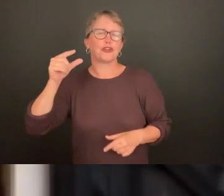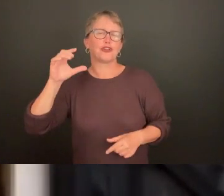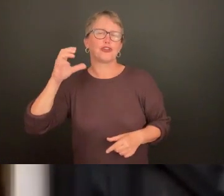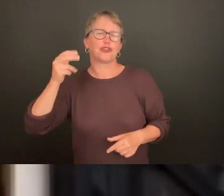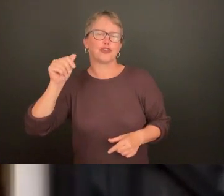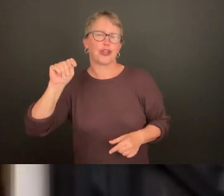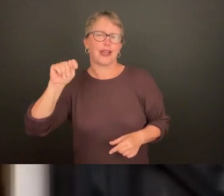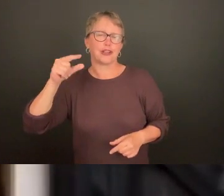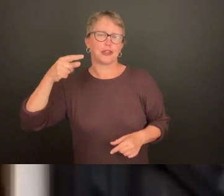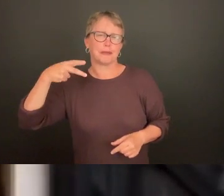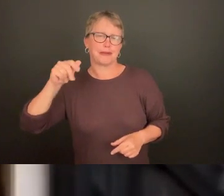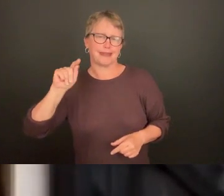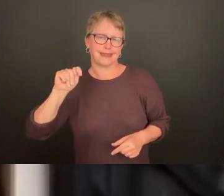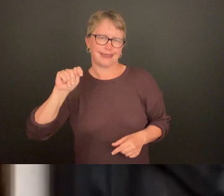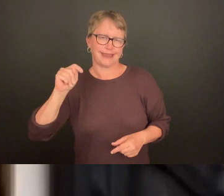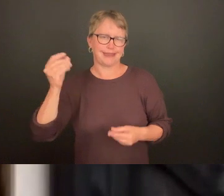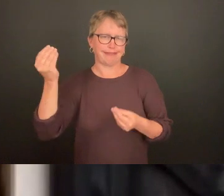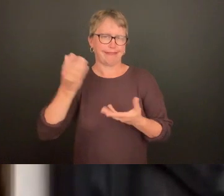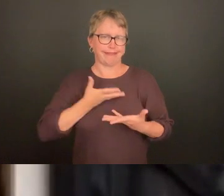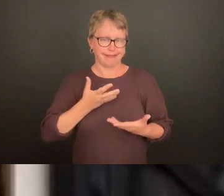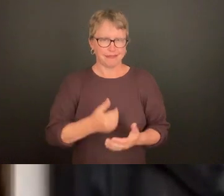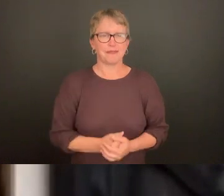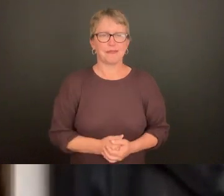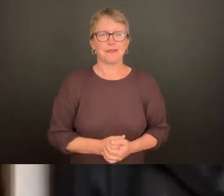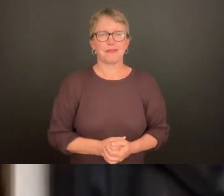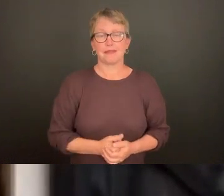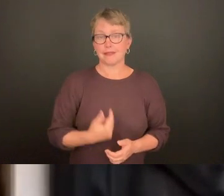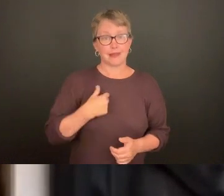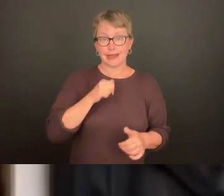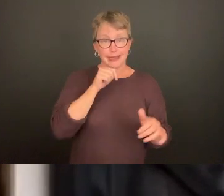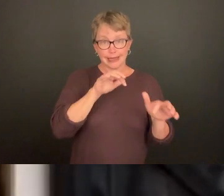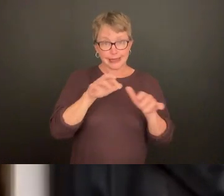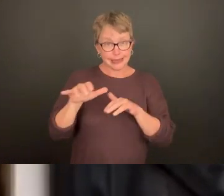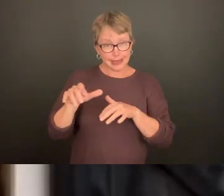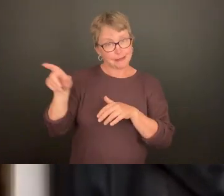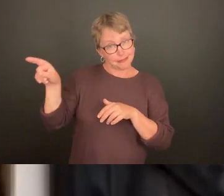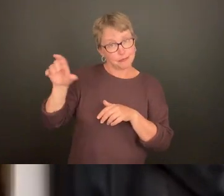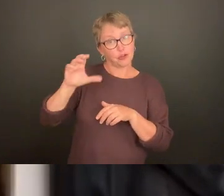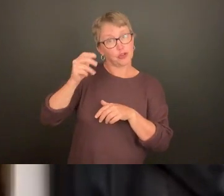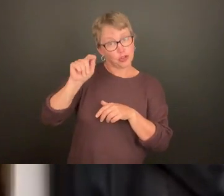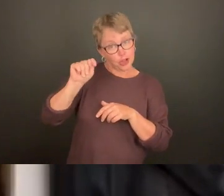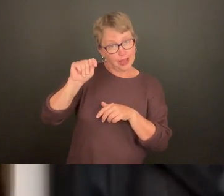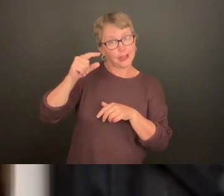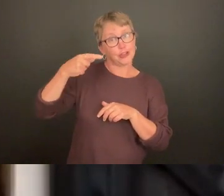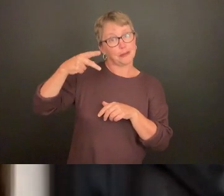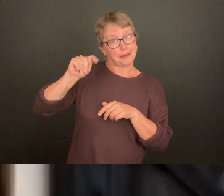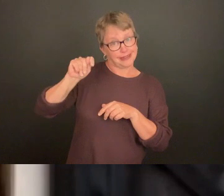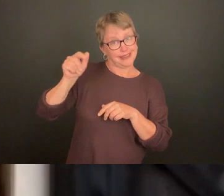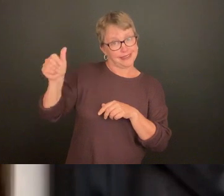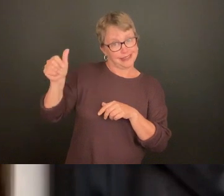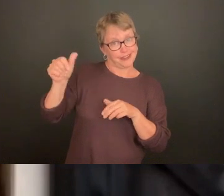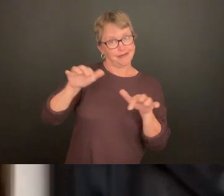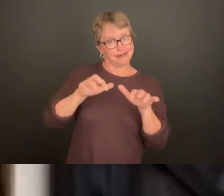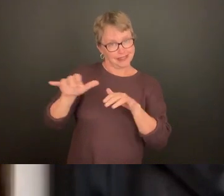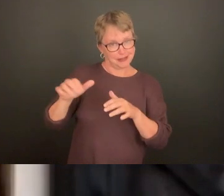to be part of my inner circle, because it's important that individuals like us who have good